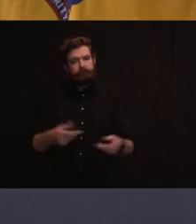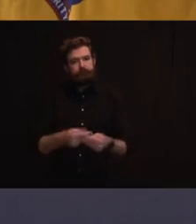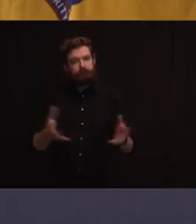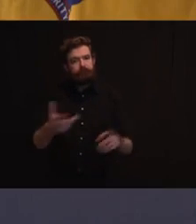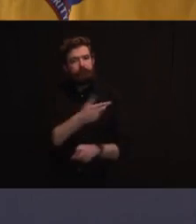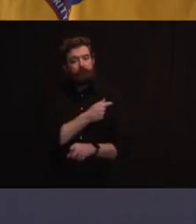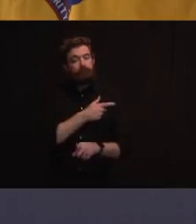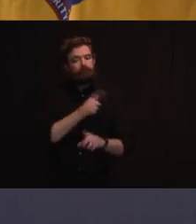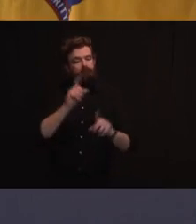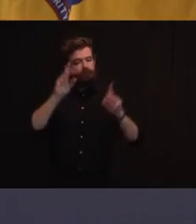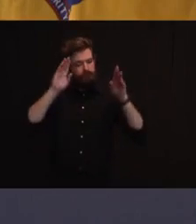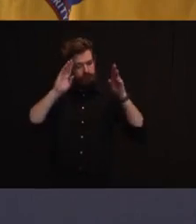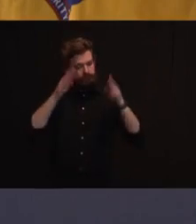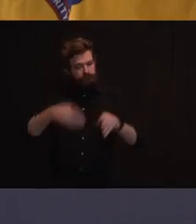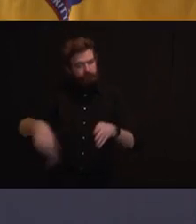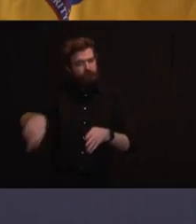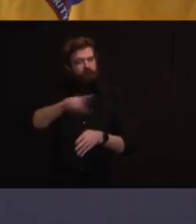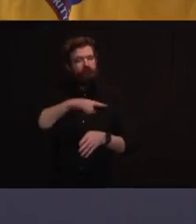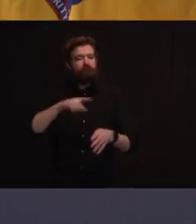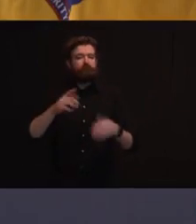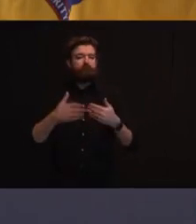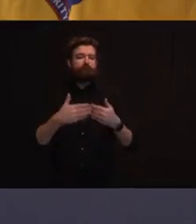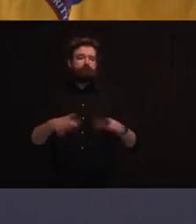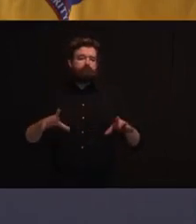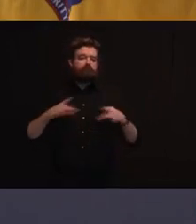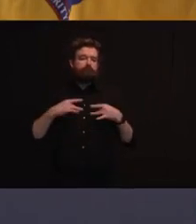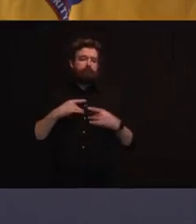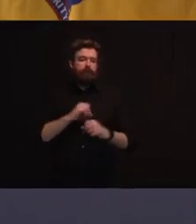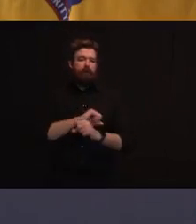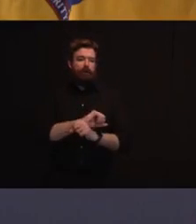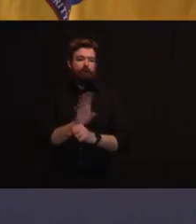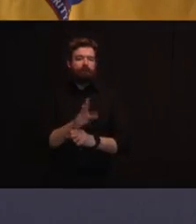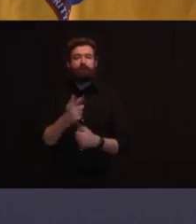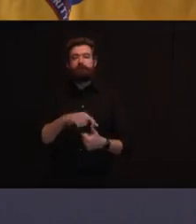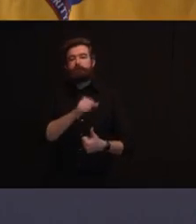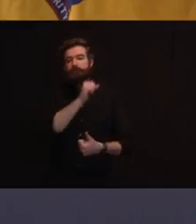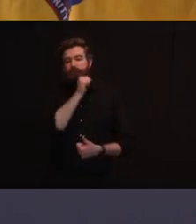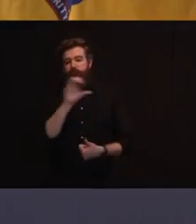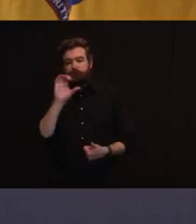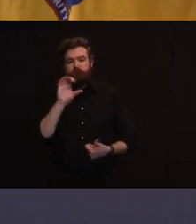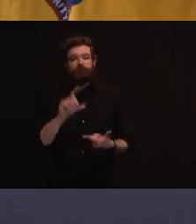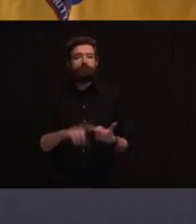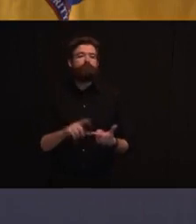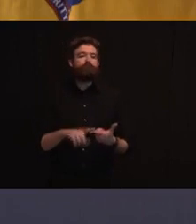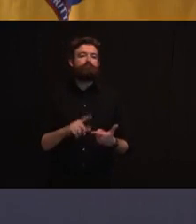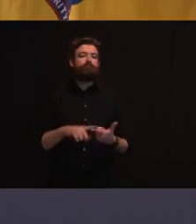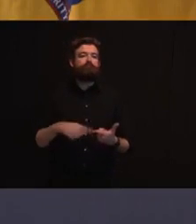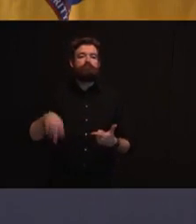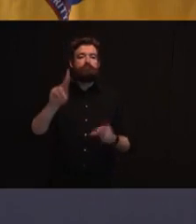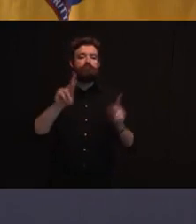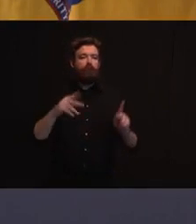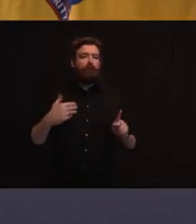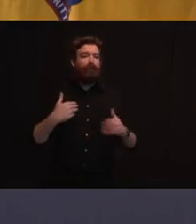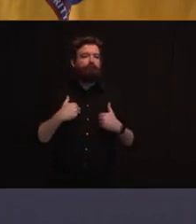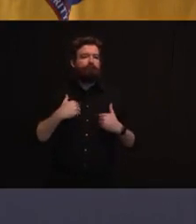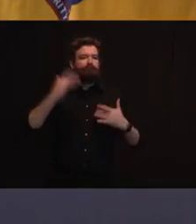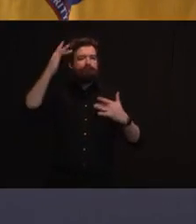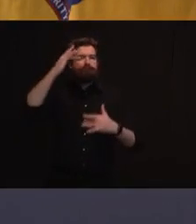this virus, especially our seniors and especially folks that have chronic health realities.